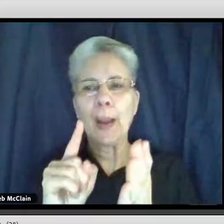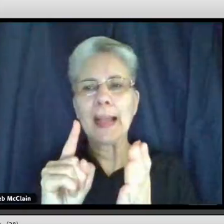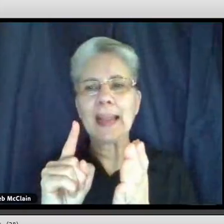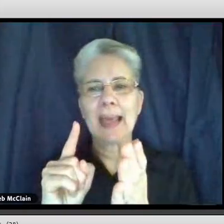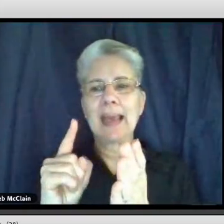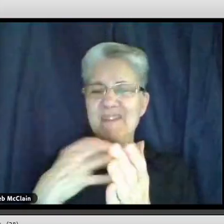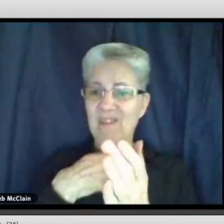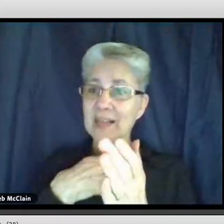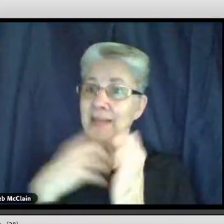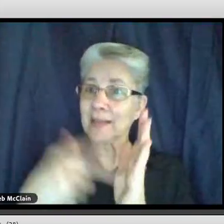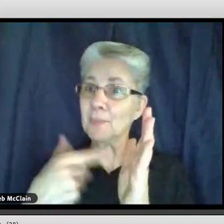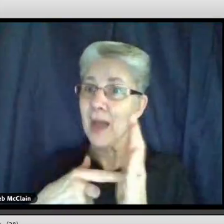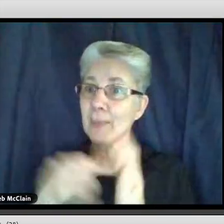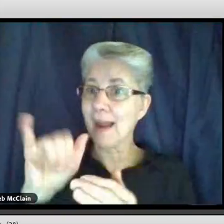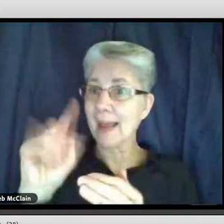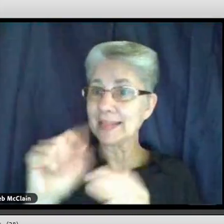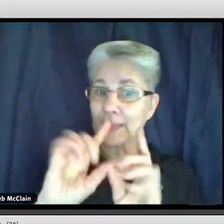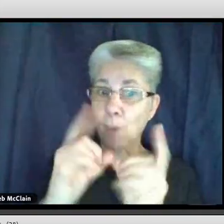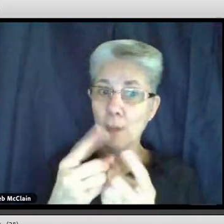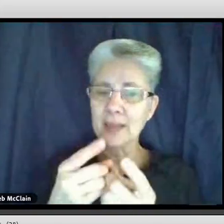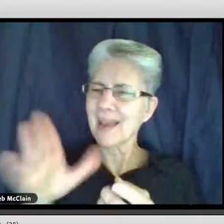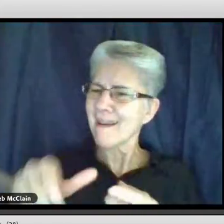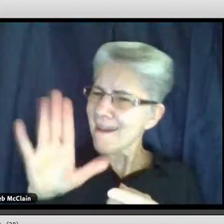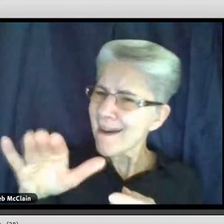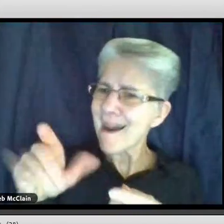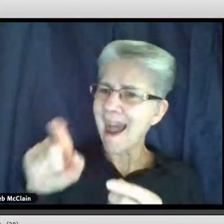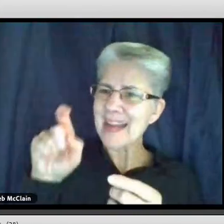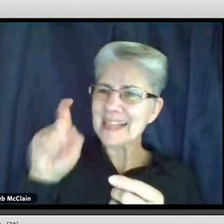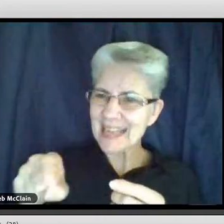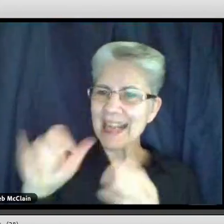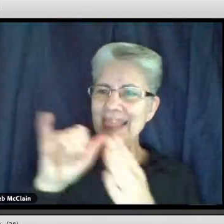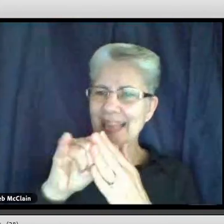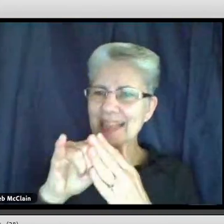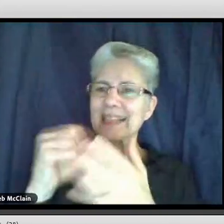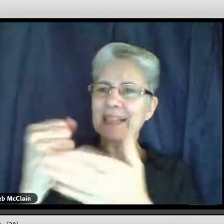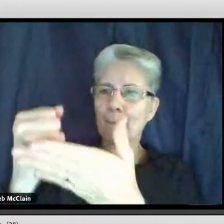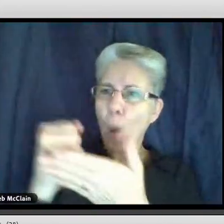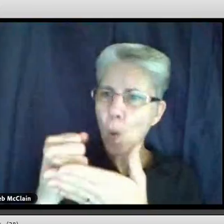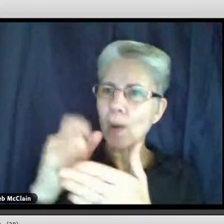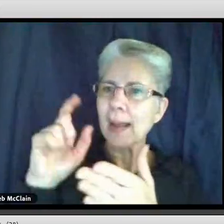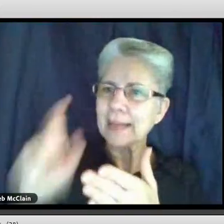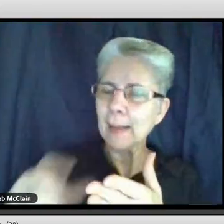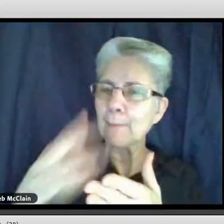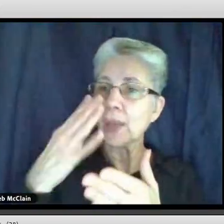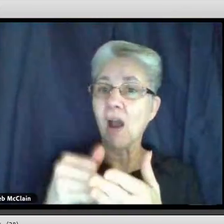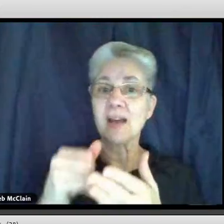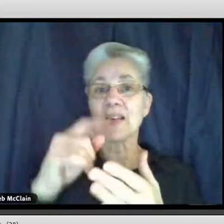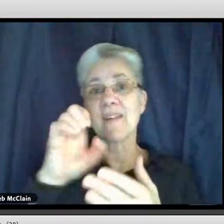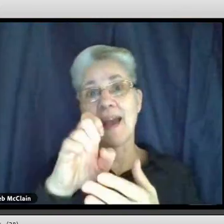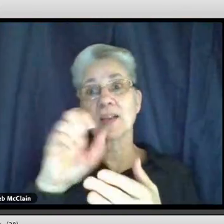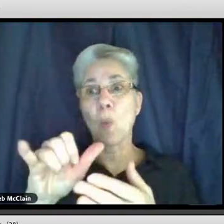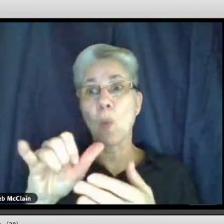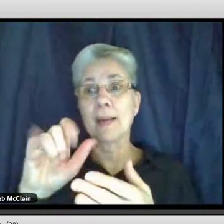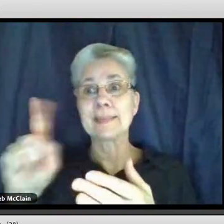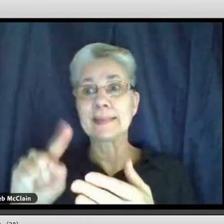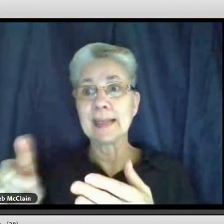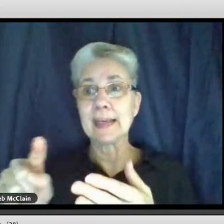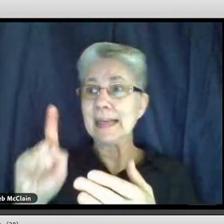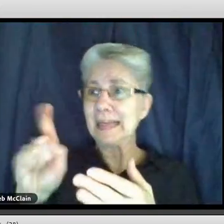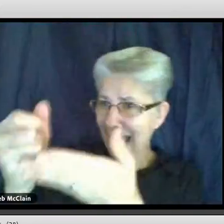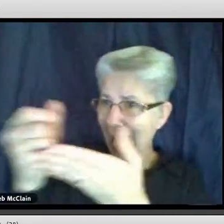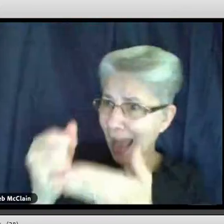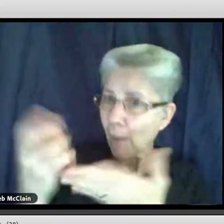fussing sometimes at your IT department to be like, I need this kind of support because of X, Y, and Z.